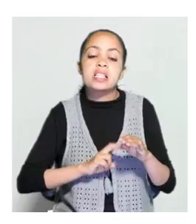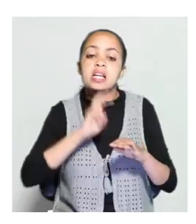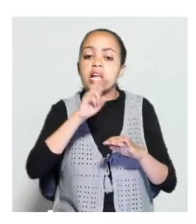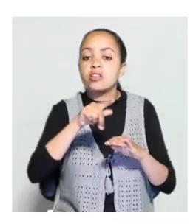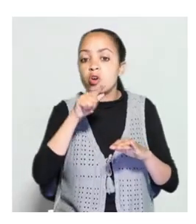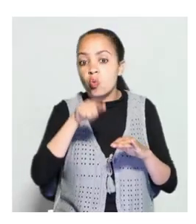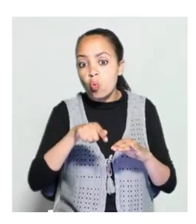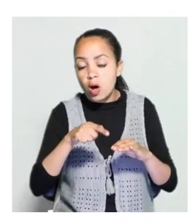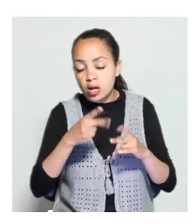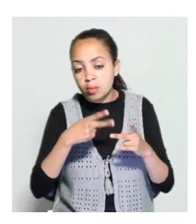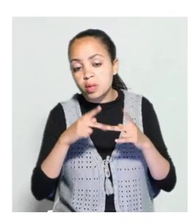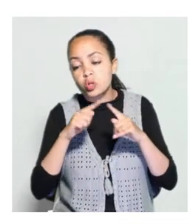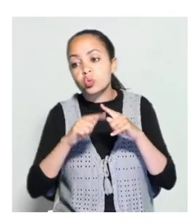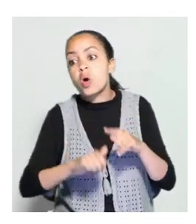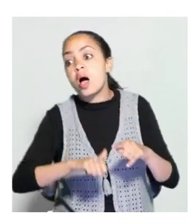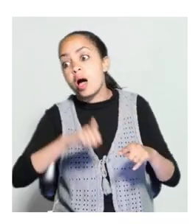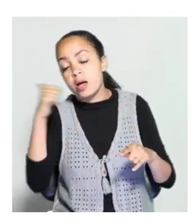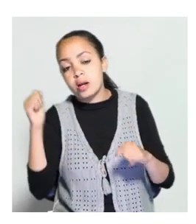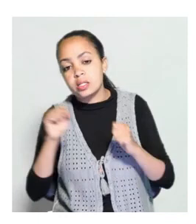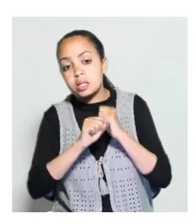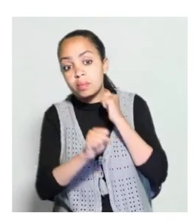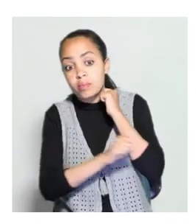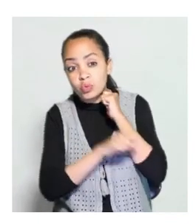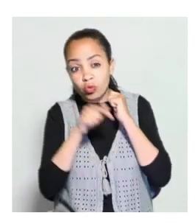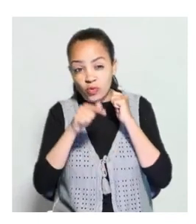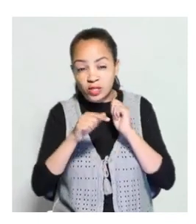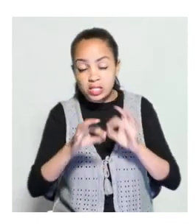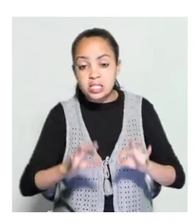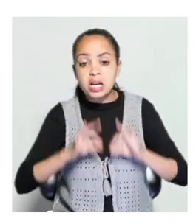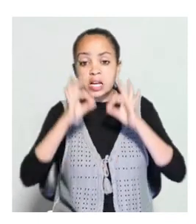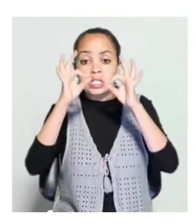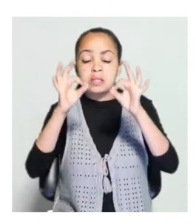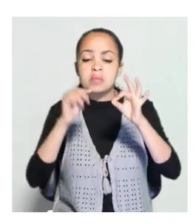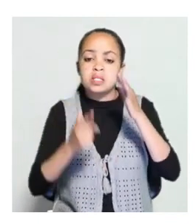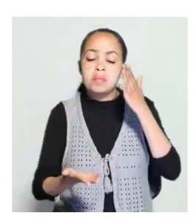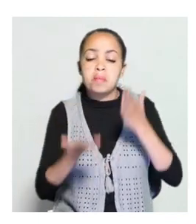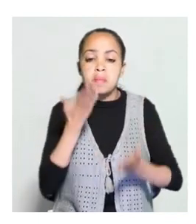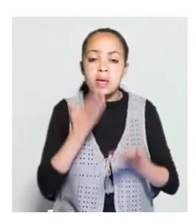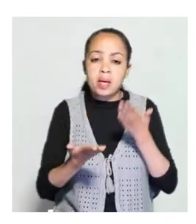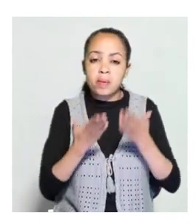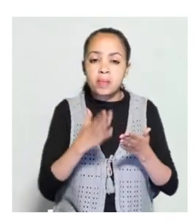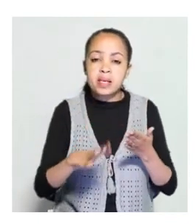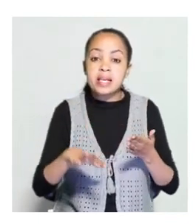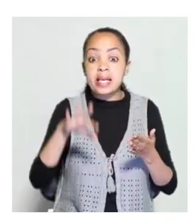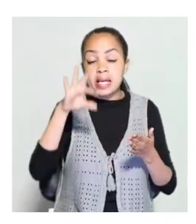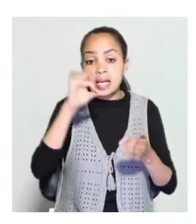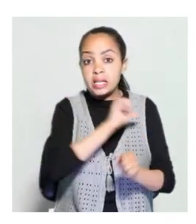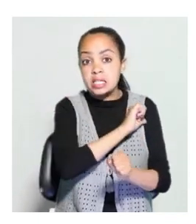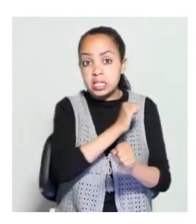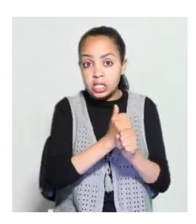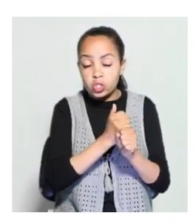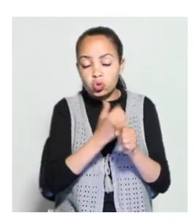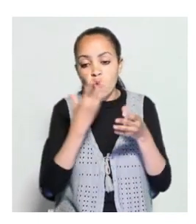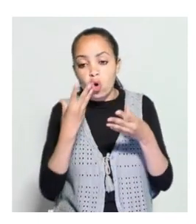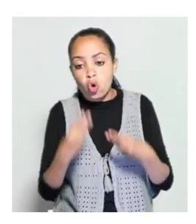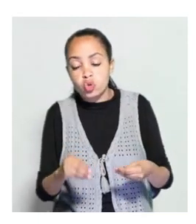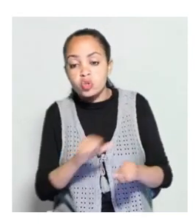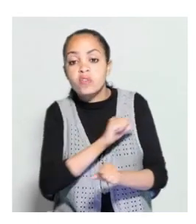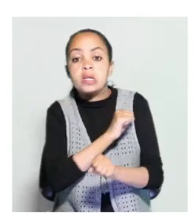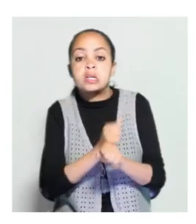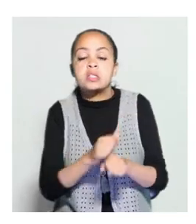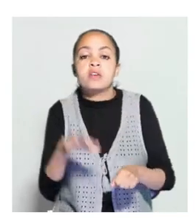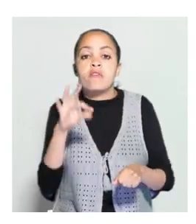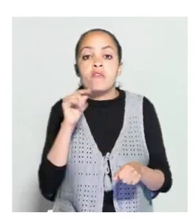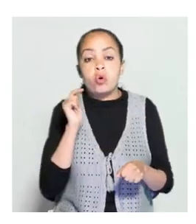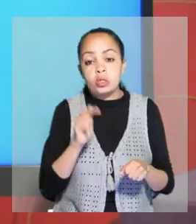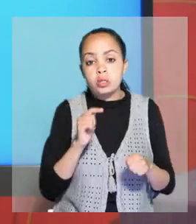level to another. Based on this transmission, it may be gain energy or loss of energy may be found